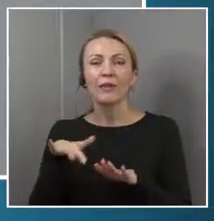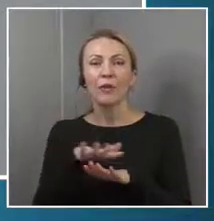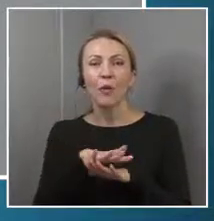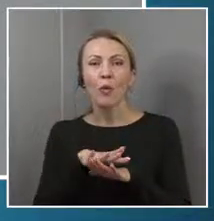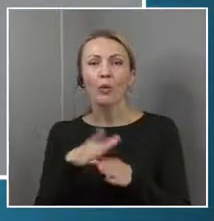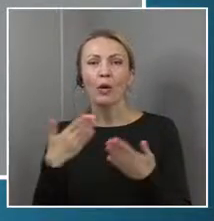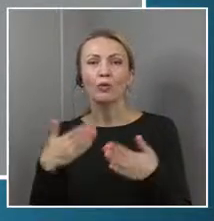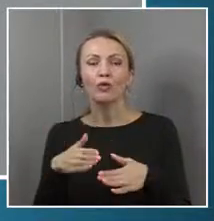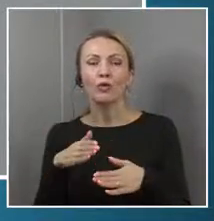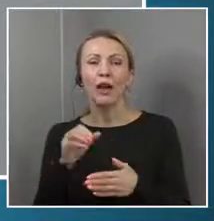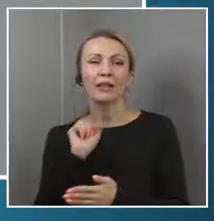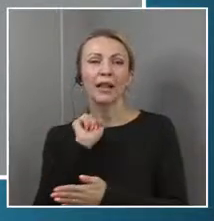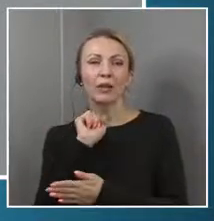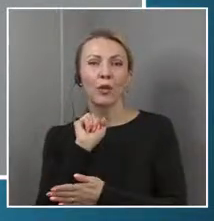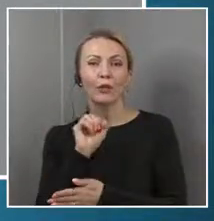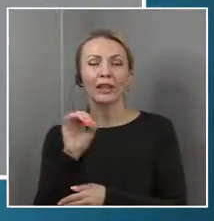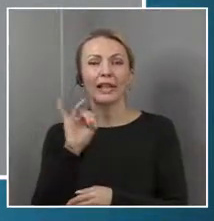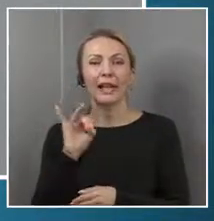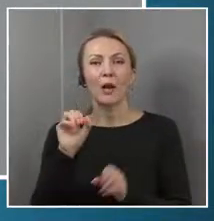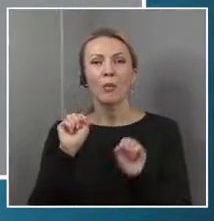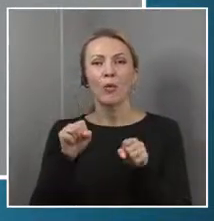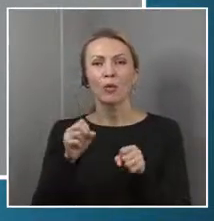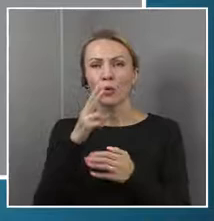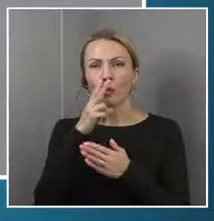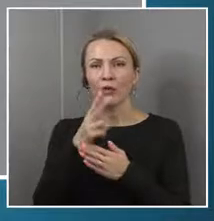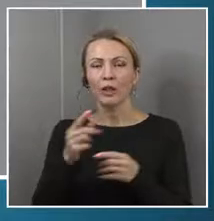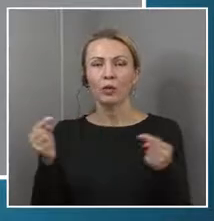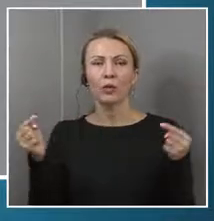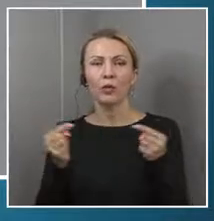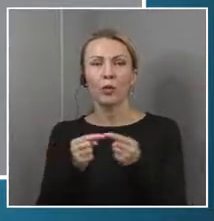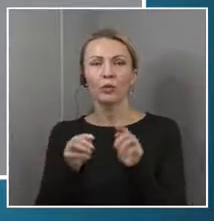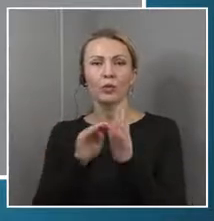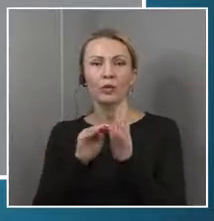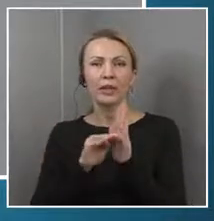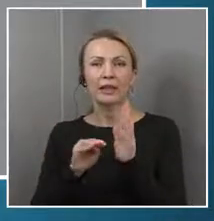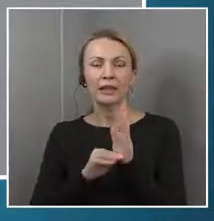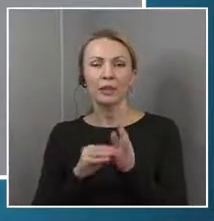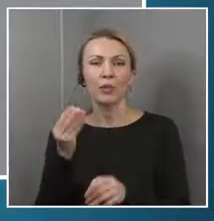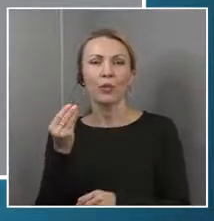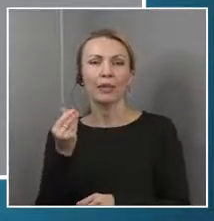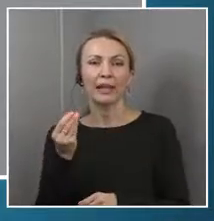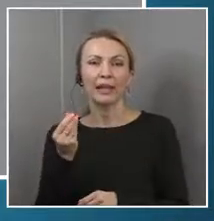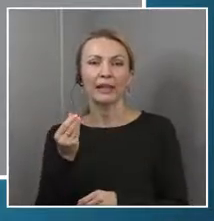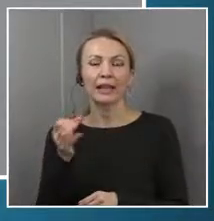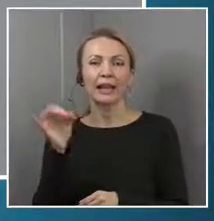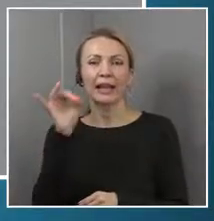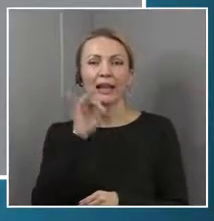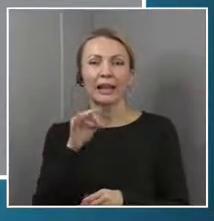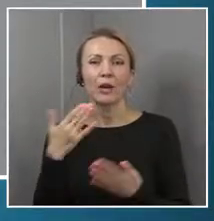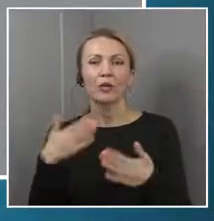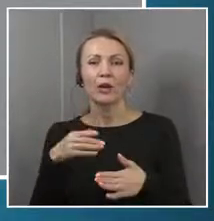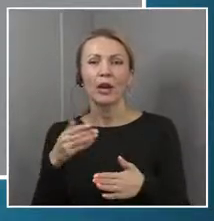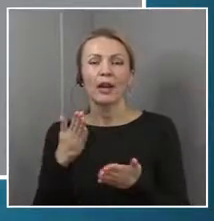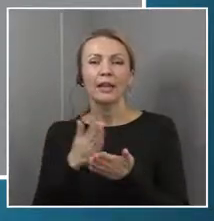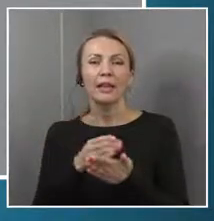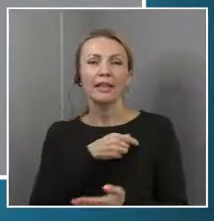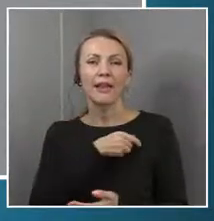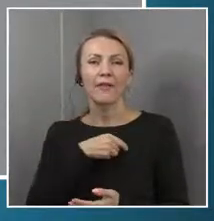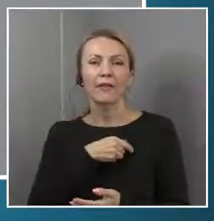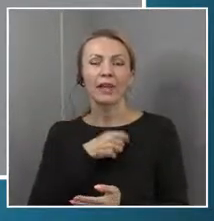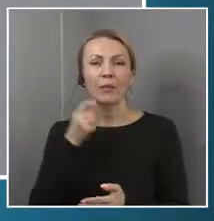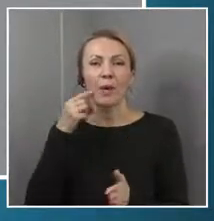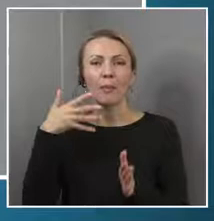And I think in Europe or in Israel, it's practically impossible to buy for cash. So the statistics